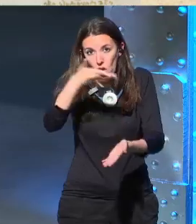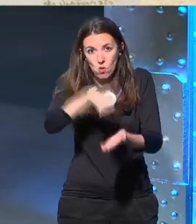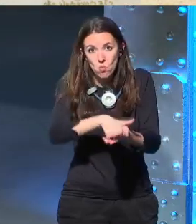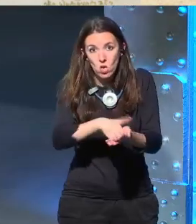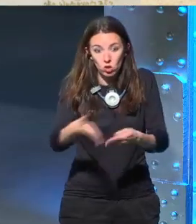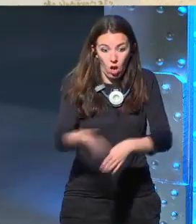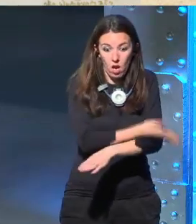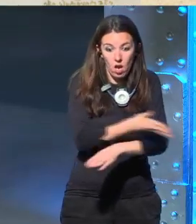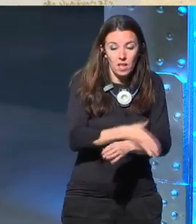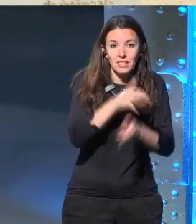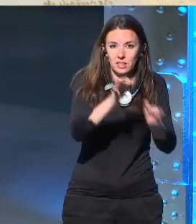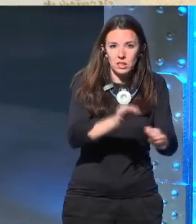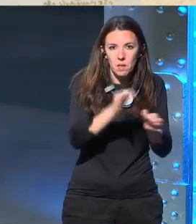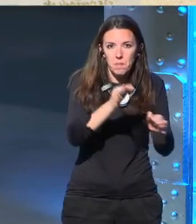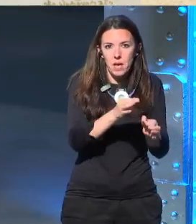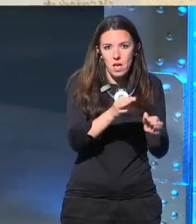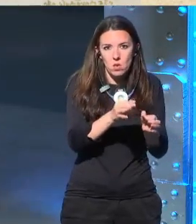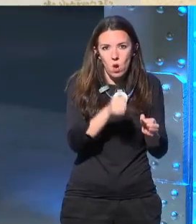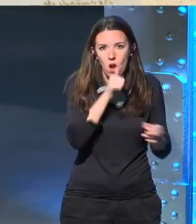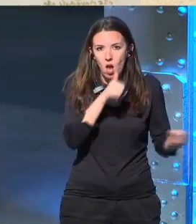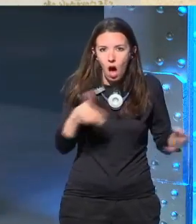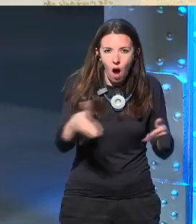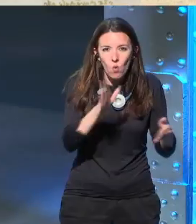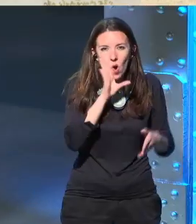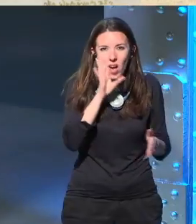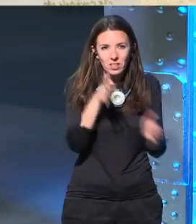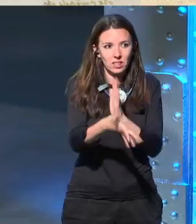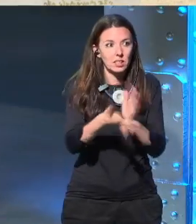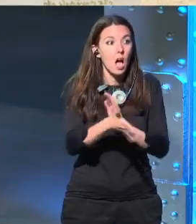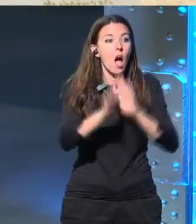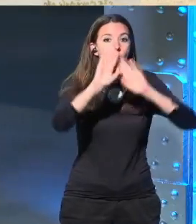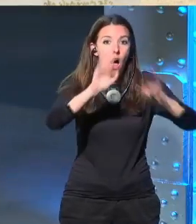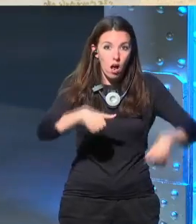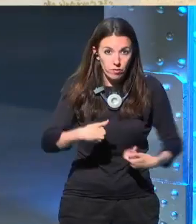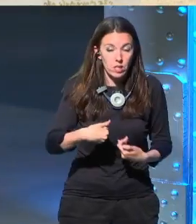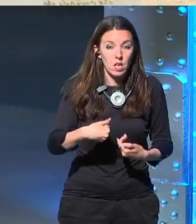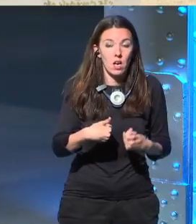as he's searching for the way. And finally, I'll end with